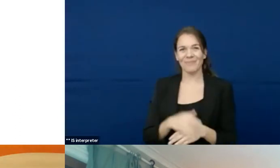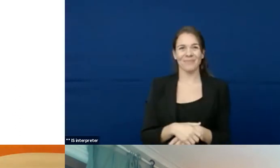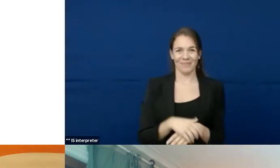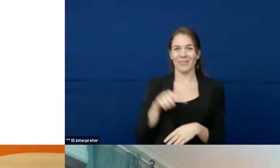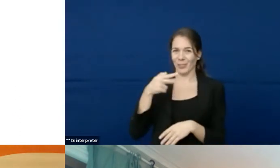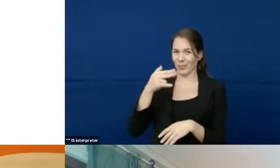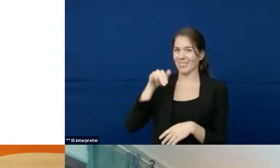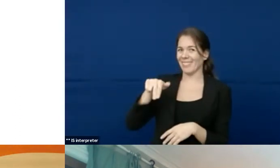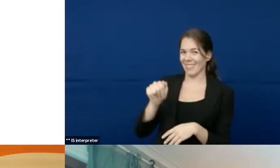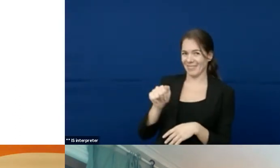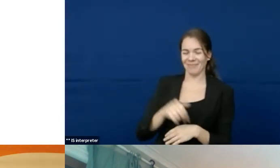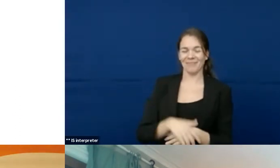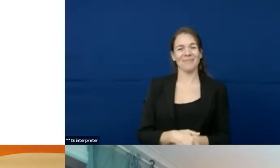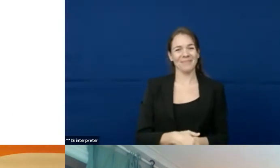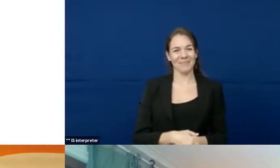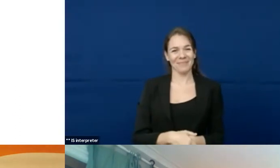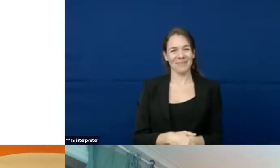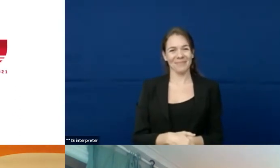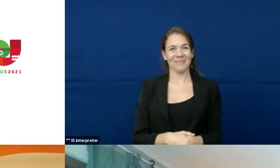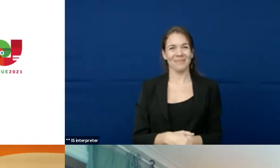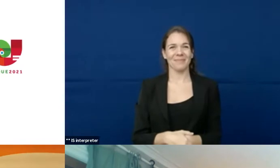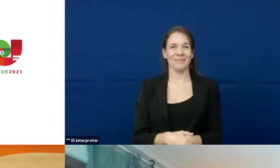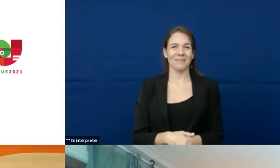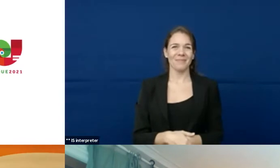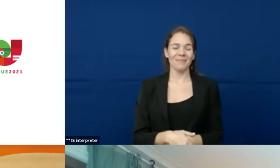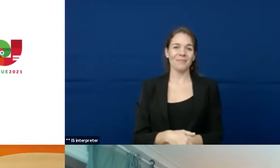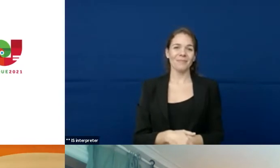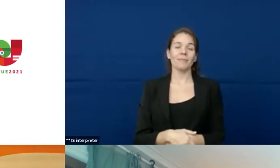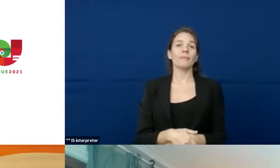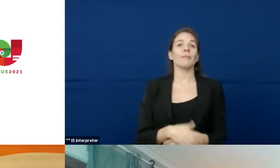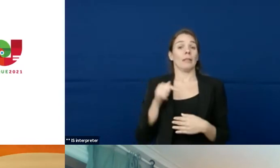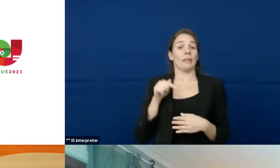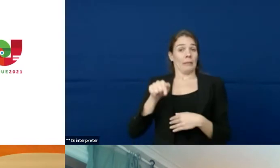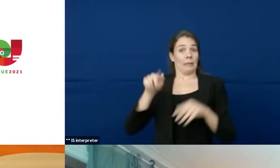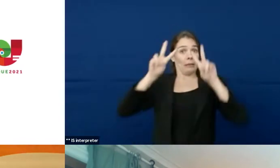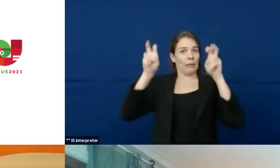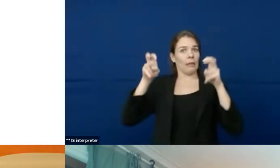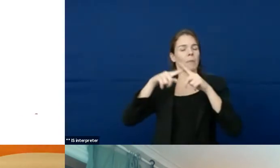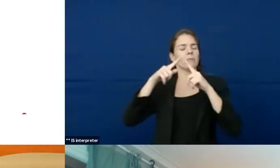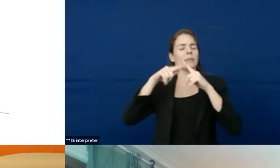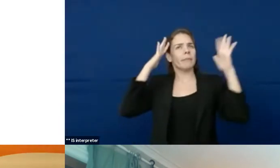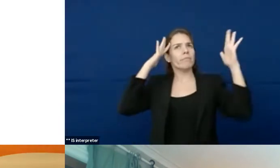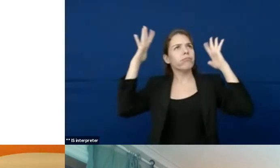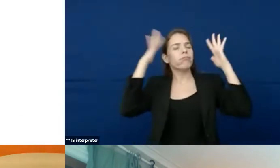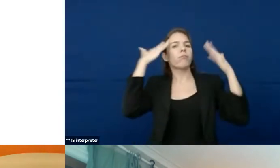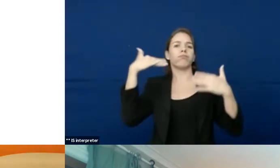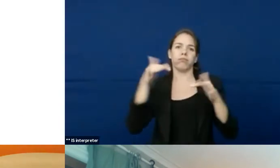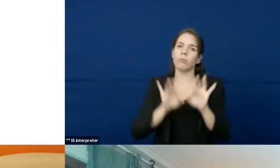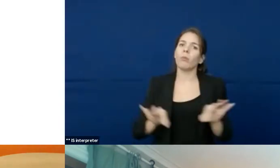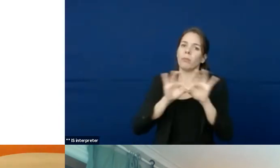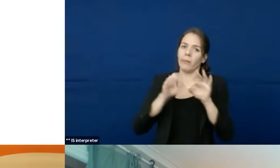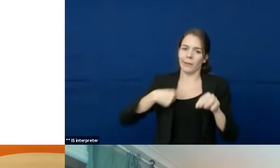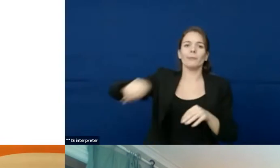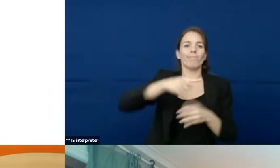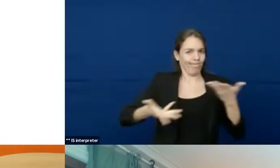reflections that you have just shared with us. And now I would like to move to our next